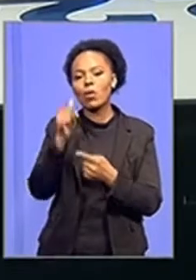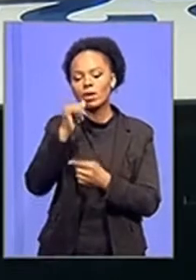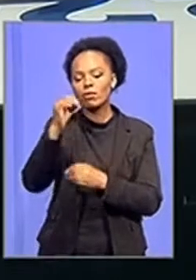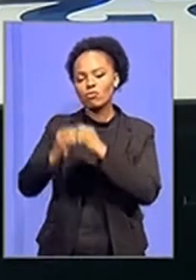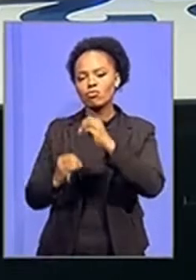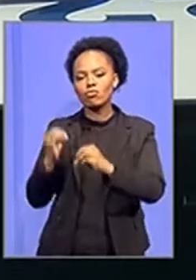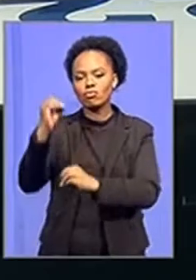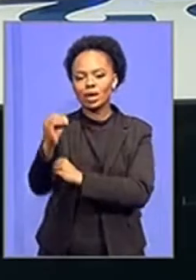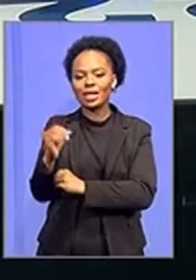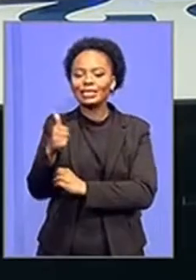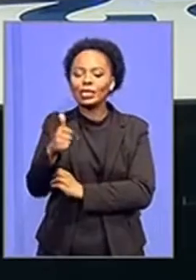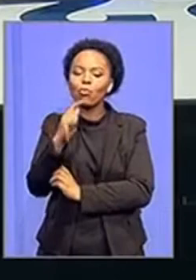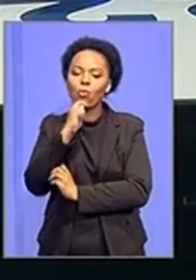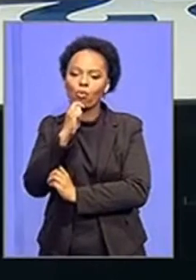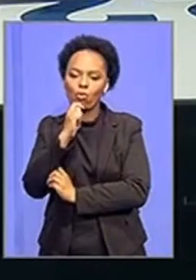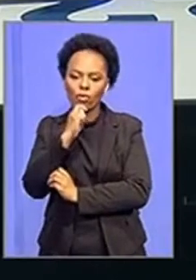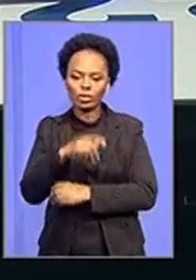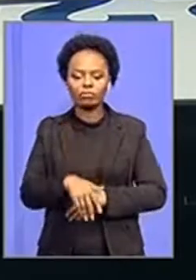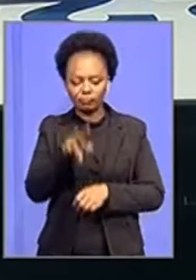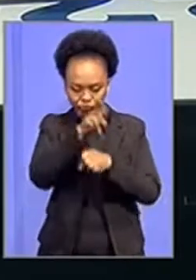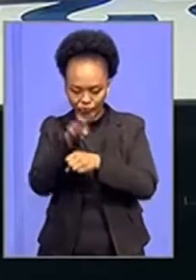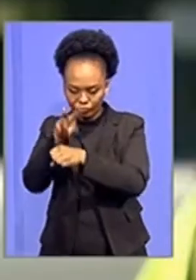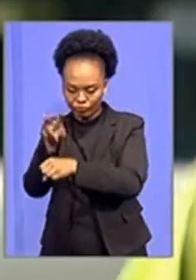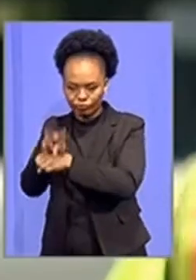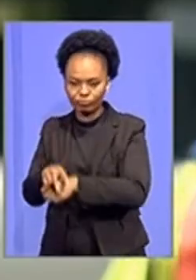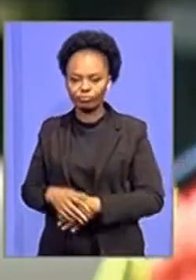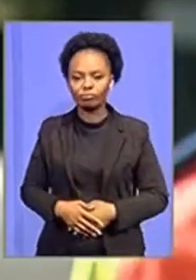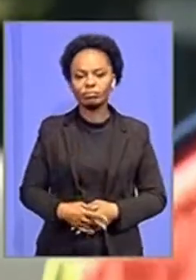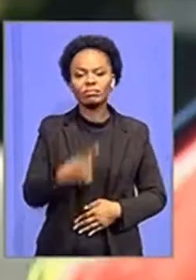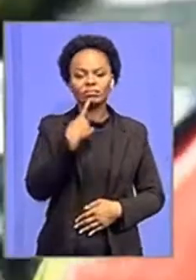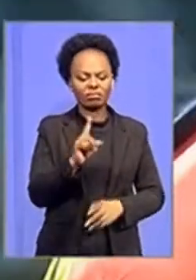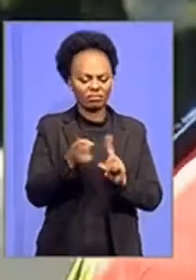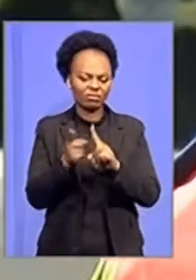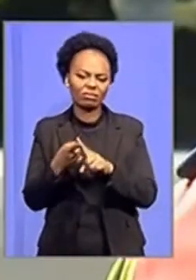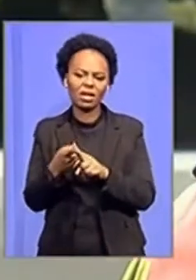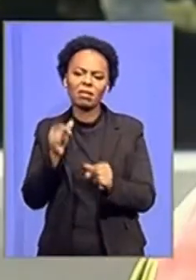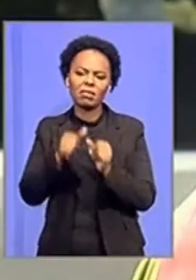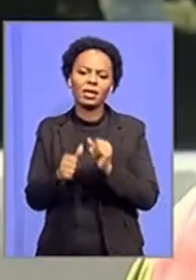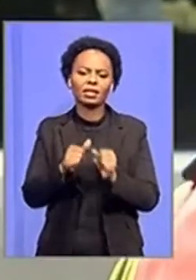ba sephethephethe ba holofela gore palo ya dinku e tla ba fase ge e bapetšwa le ngwaga wa